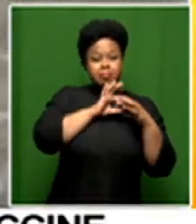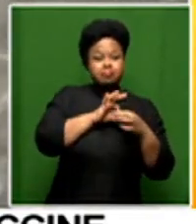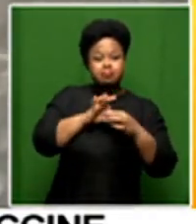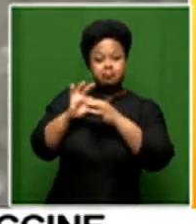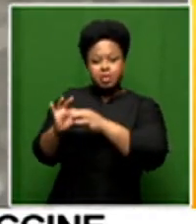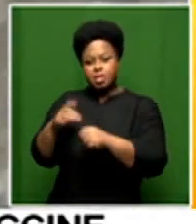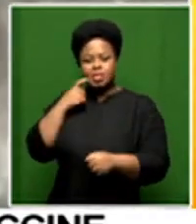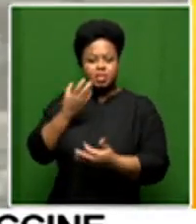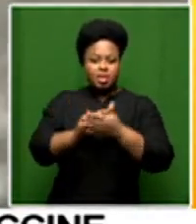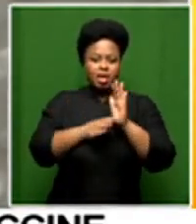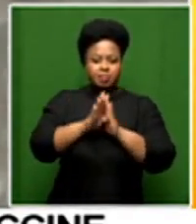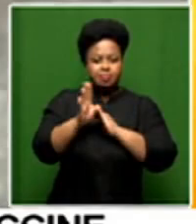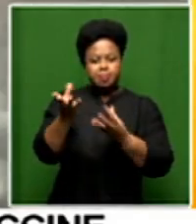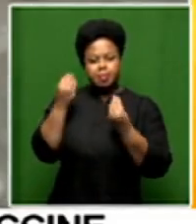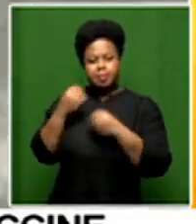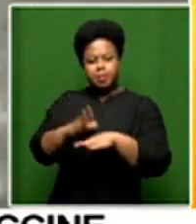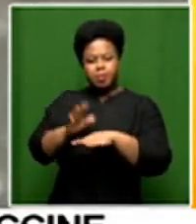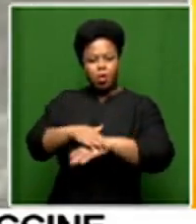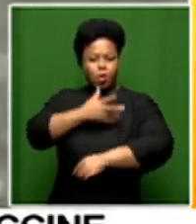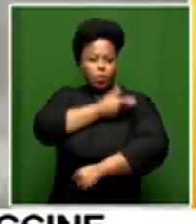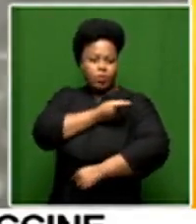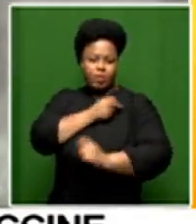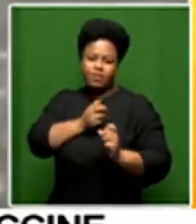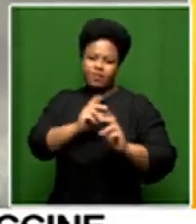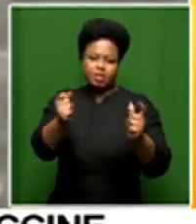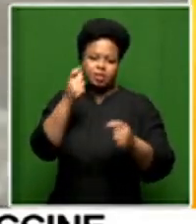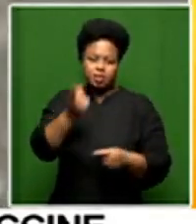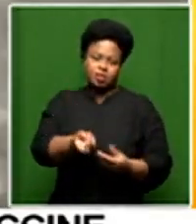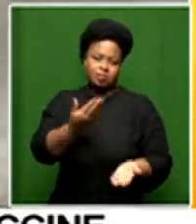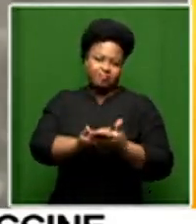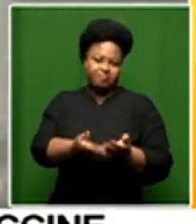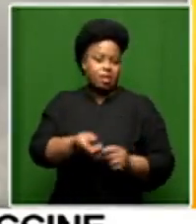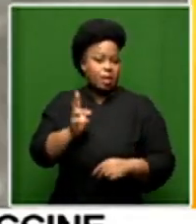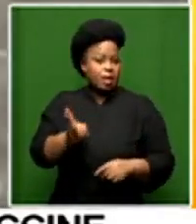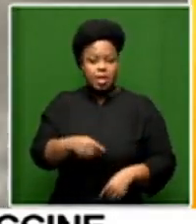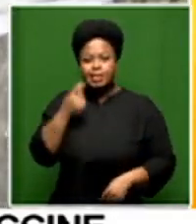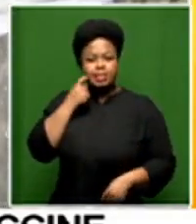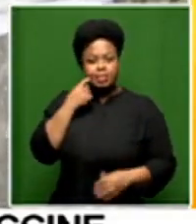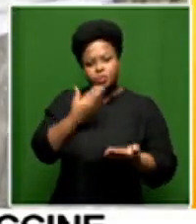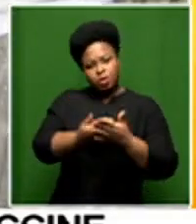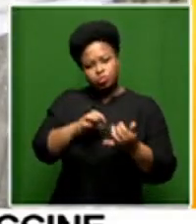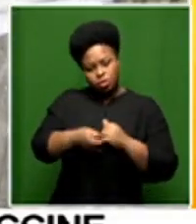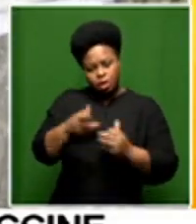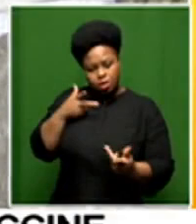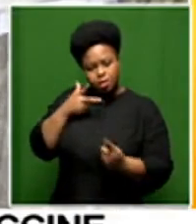up the securing of vaccines as much as possible as we can, and be able to meet